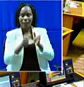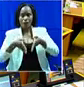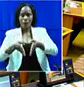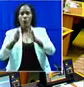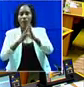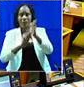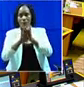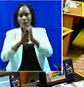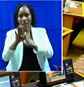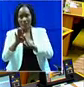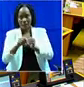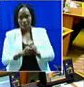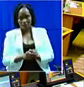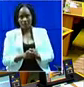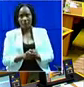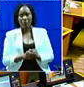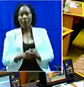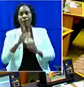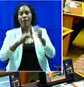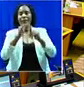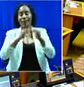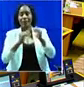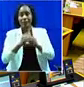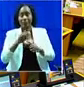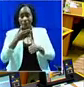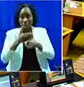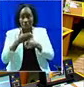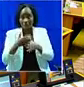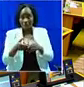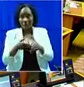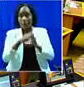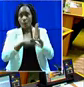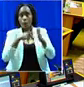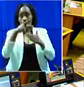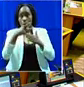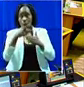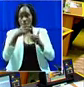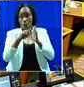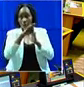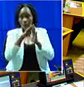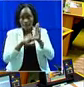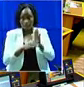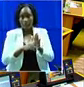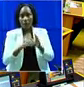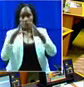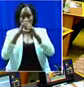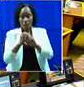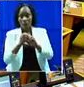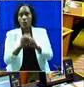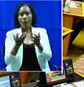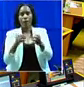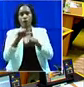Our infrastructure build program will focus on social infrastructure such as